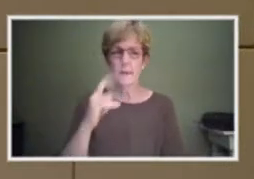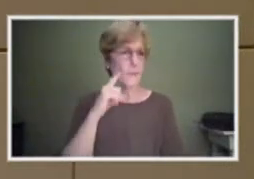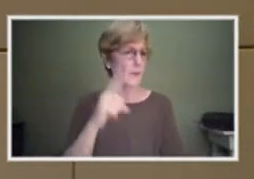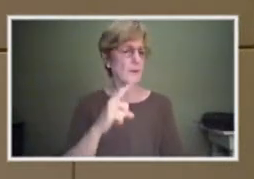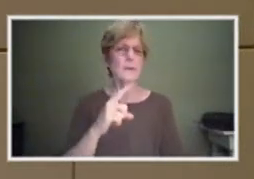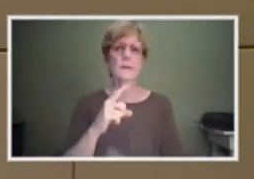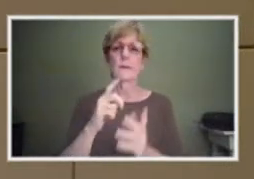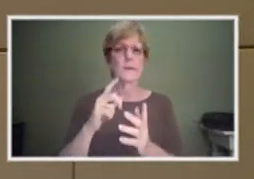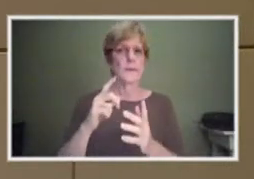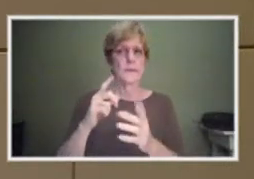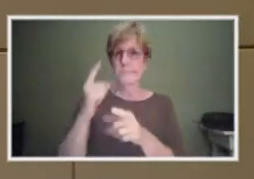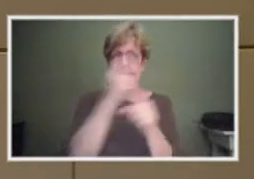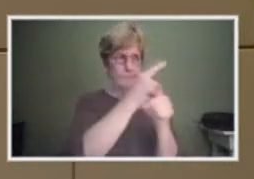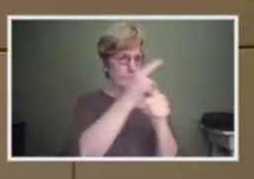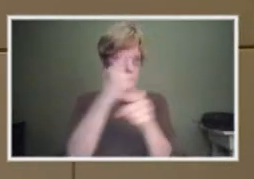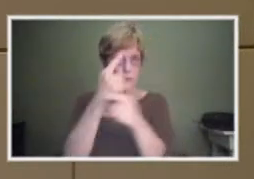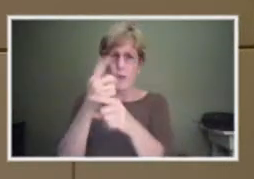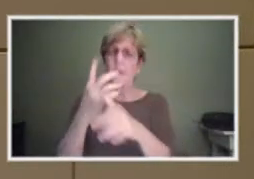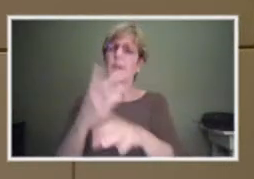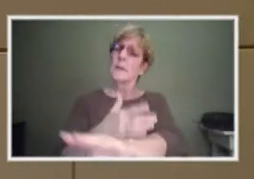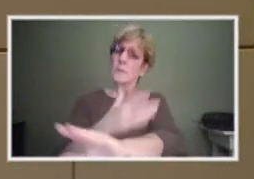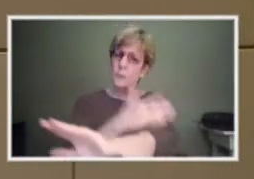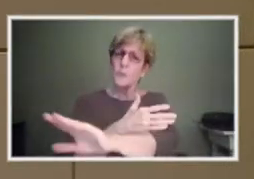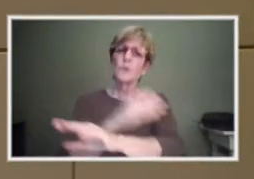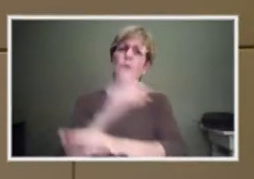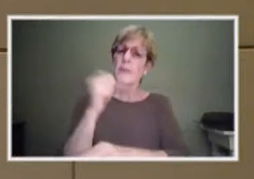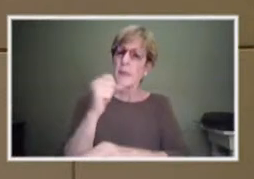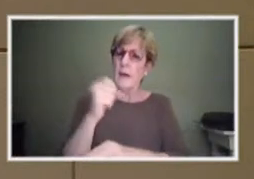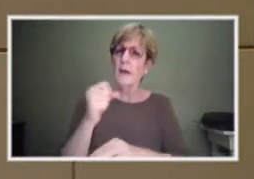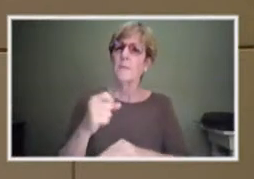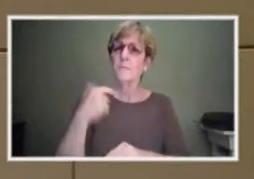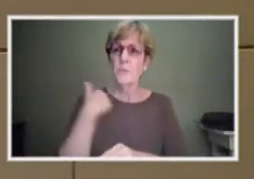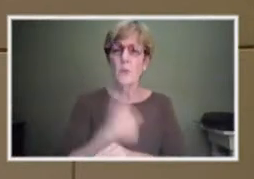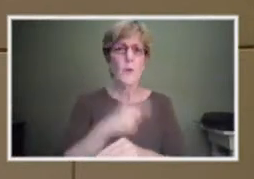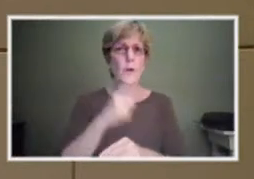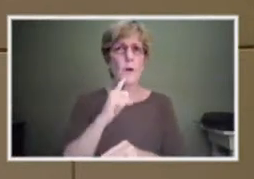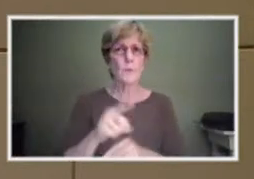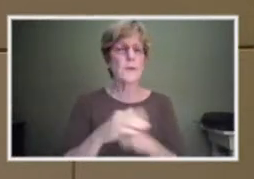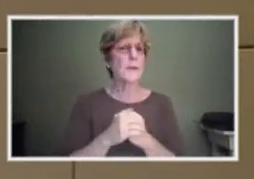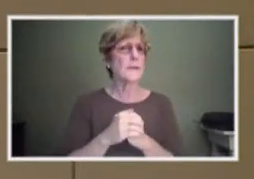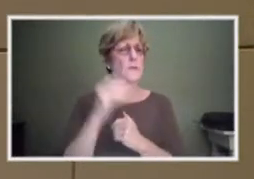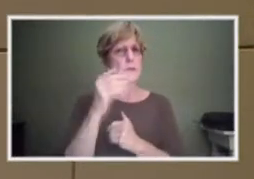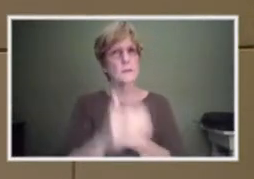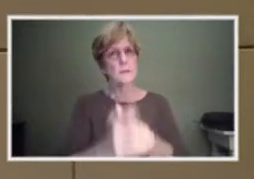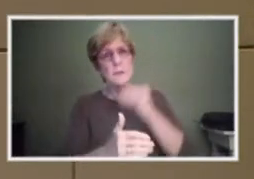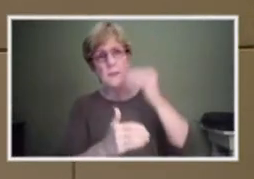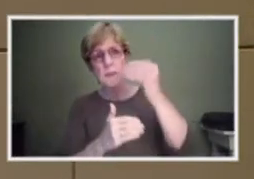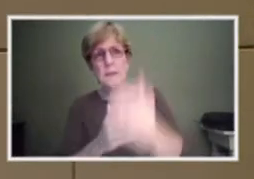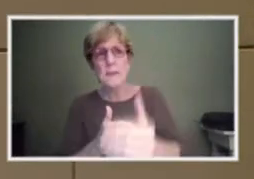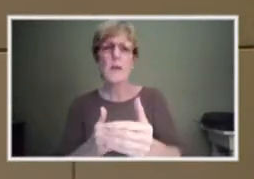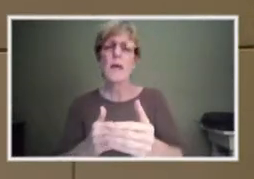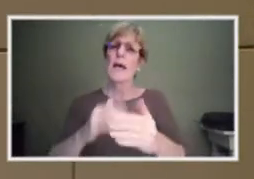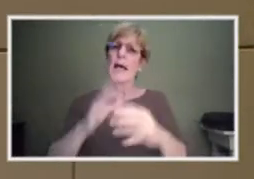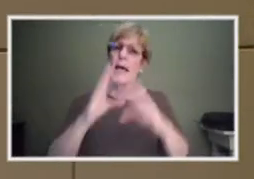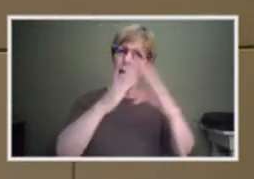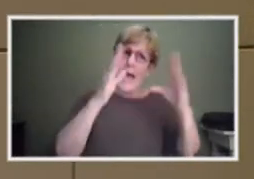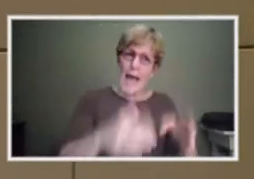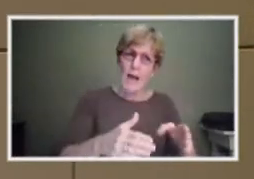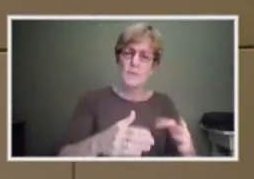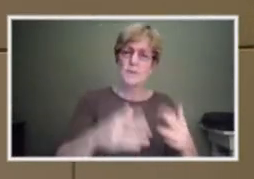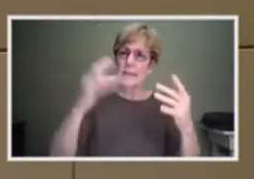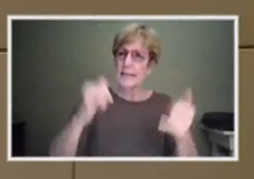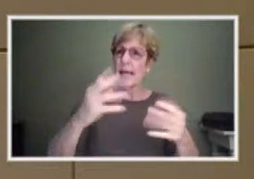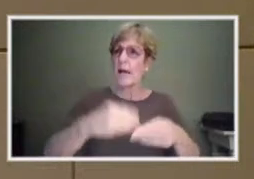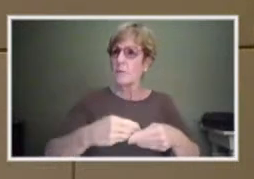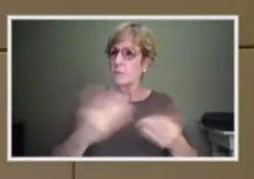there's room for improvement, but we're really taking a giant step forward. We're pinning housing on the street right now to